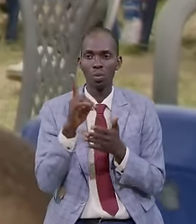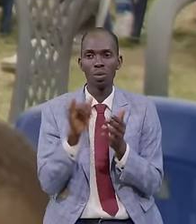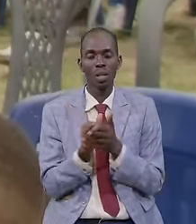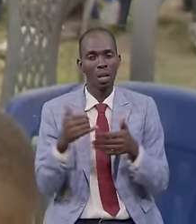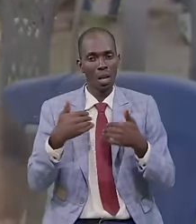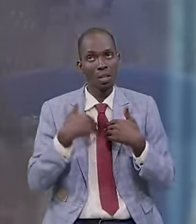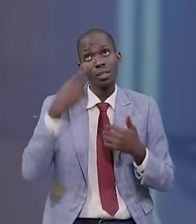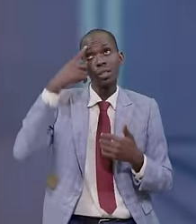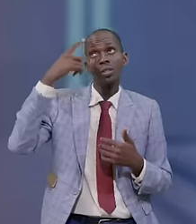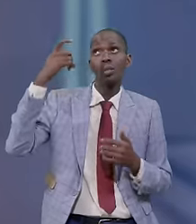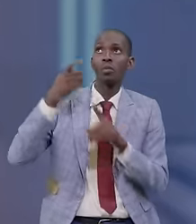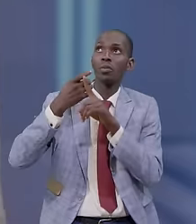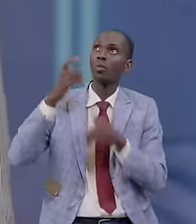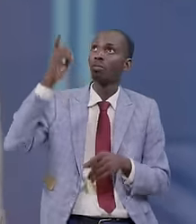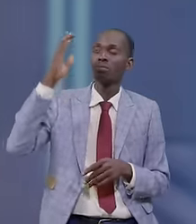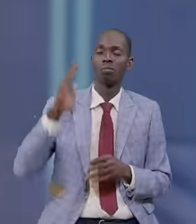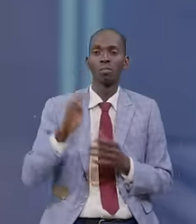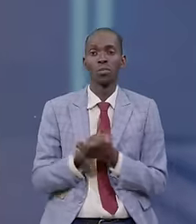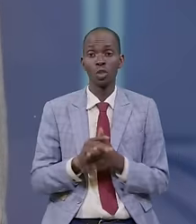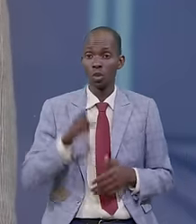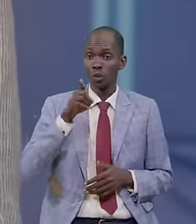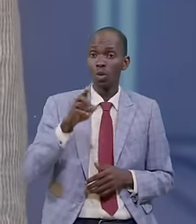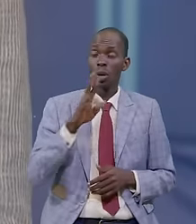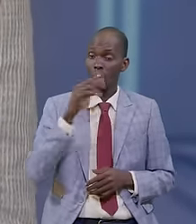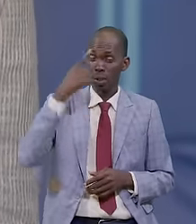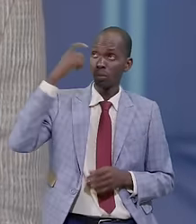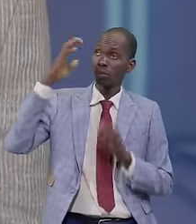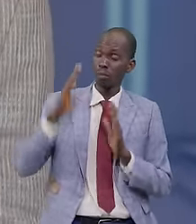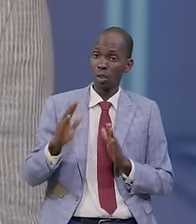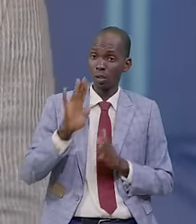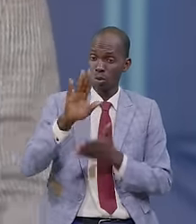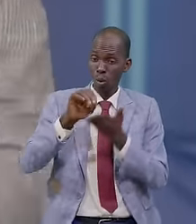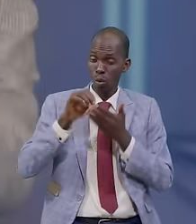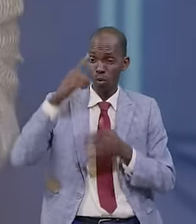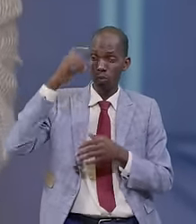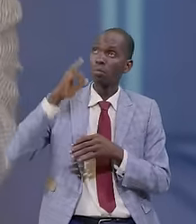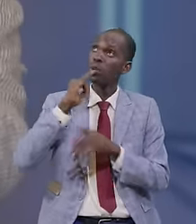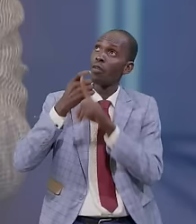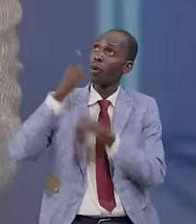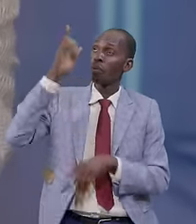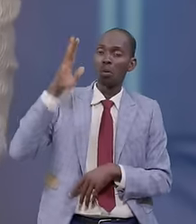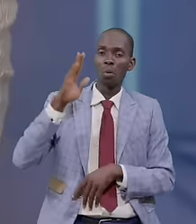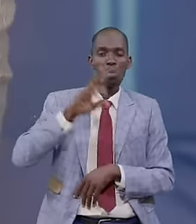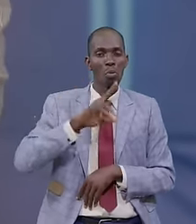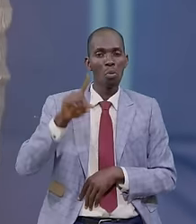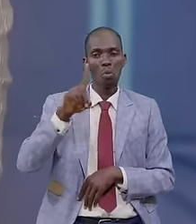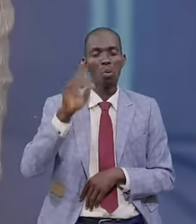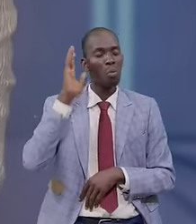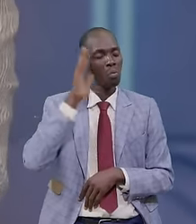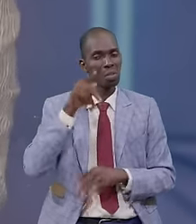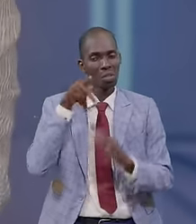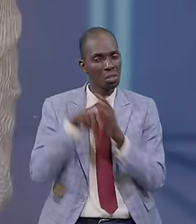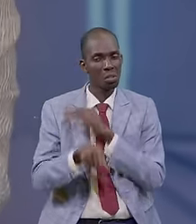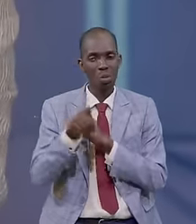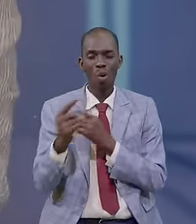You're a dreamer and a dream comes from God. Nobody will kill you until your